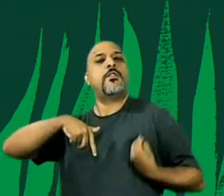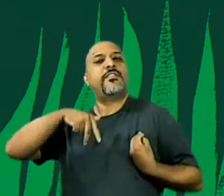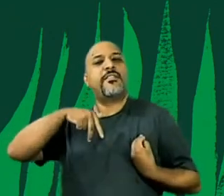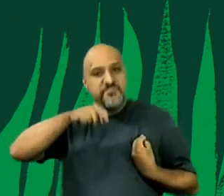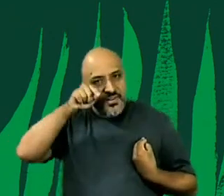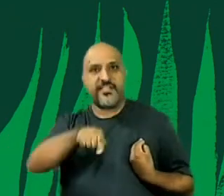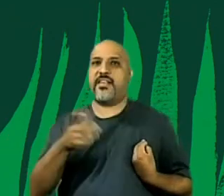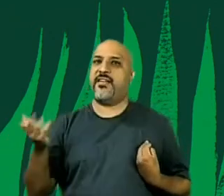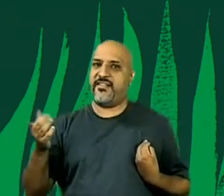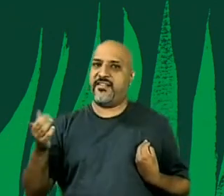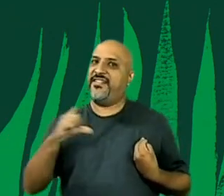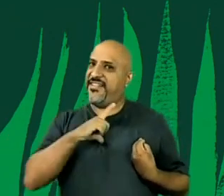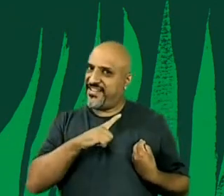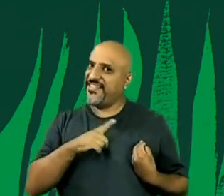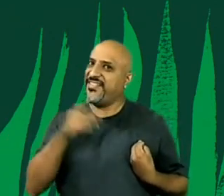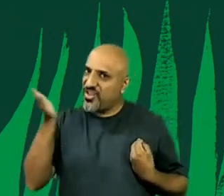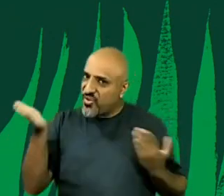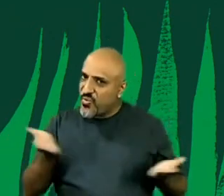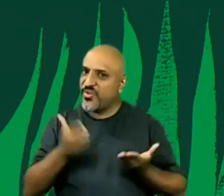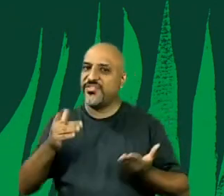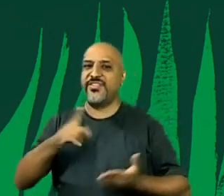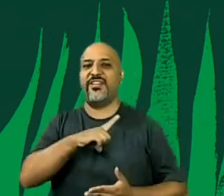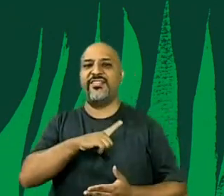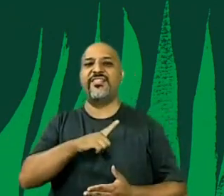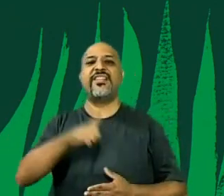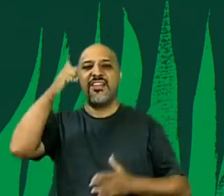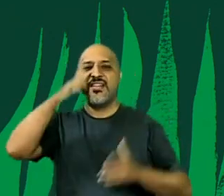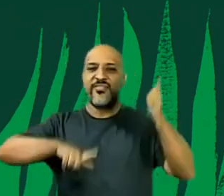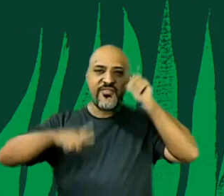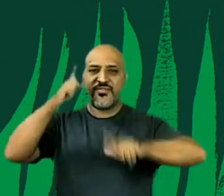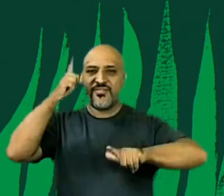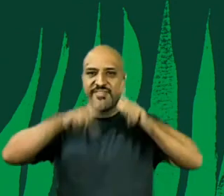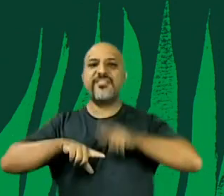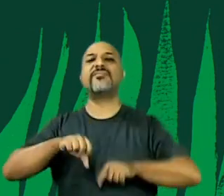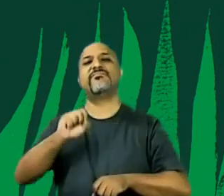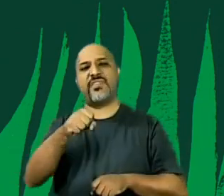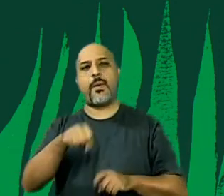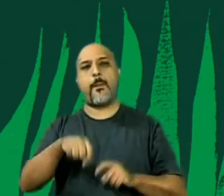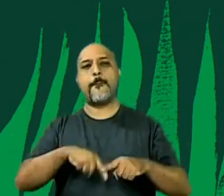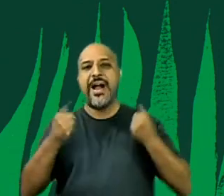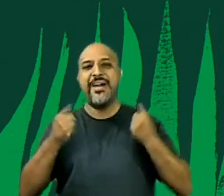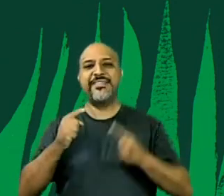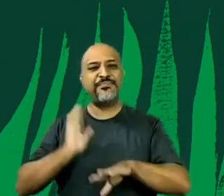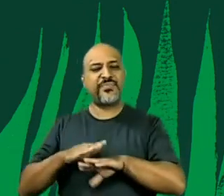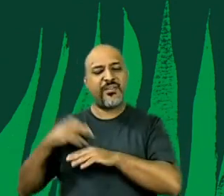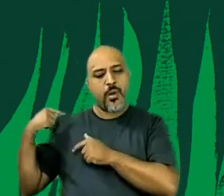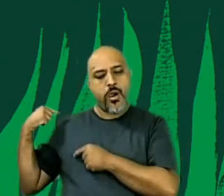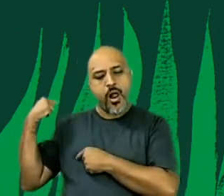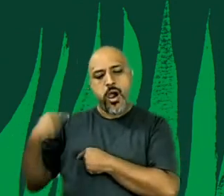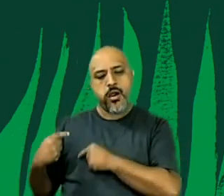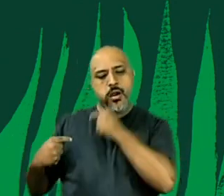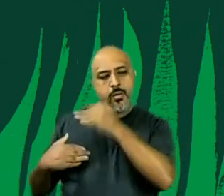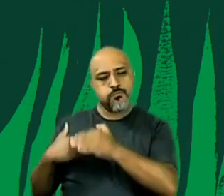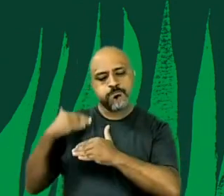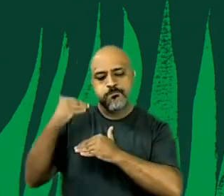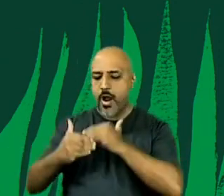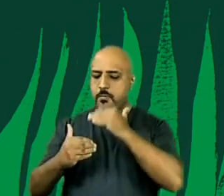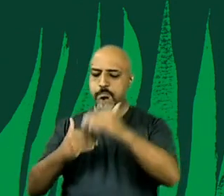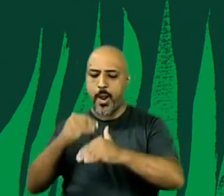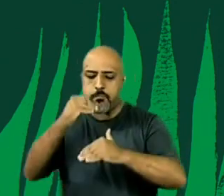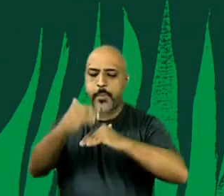presence. So today we have made huge conquests and strides, but it's something that